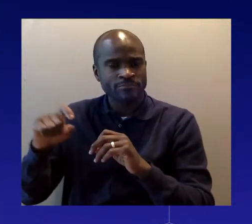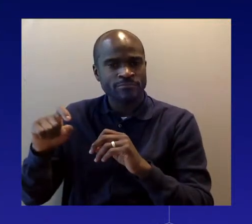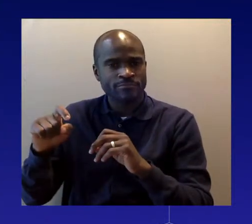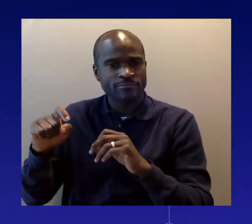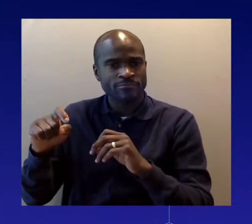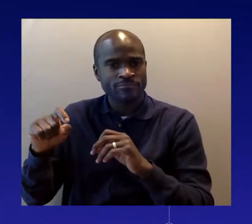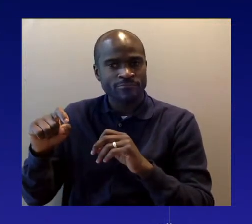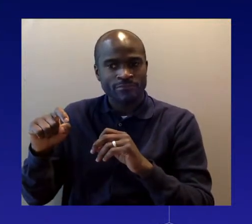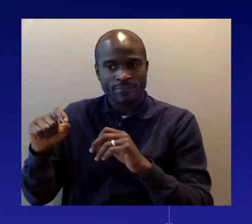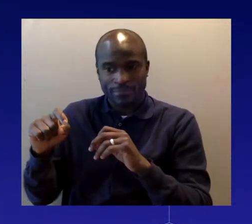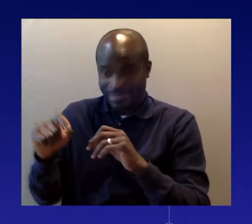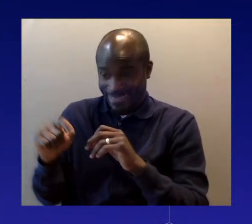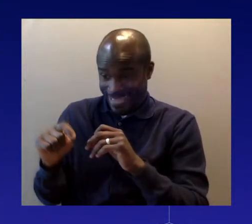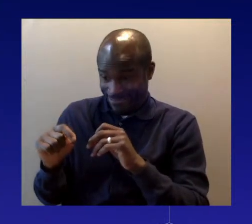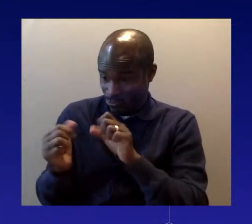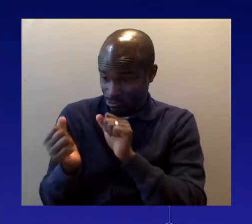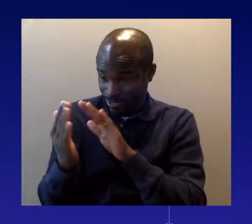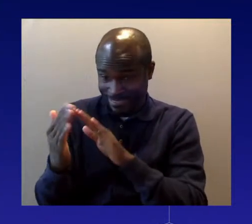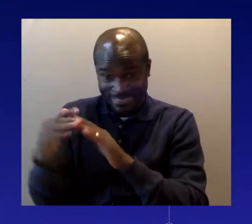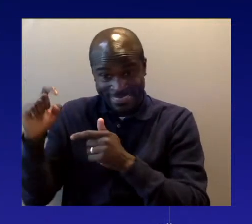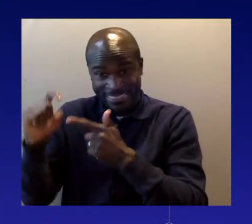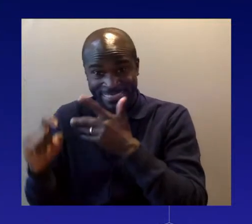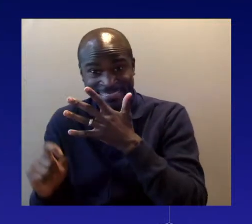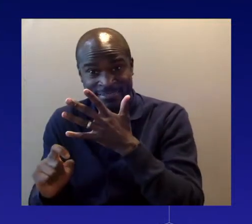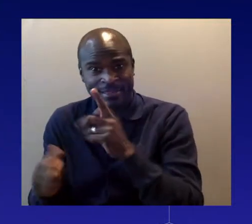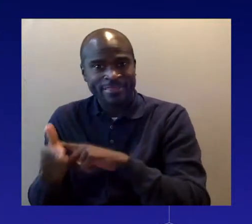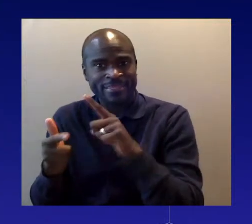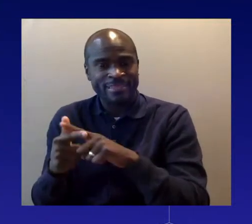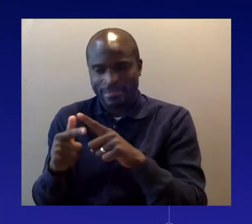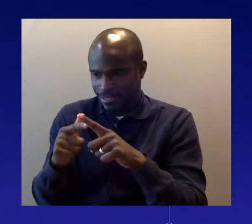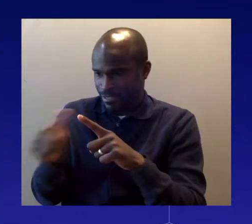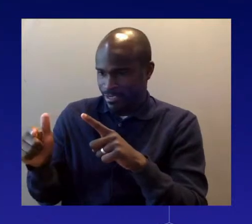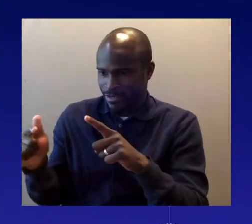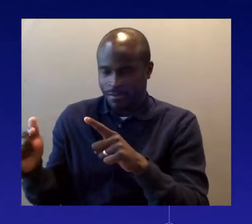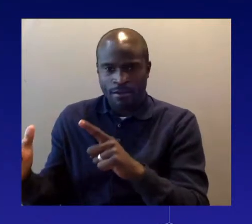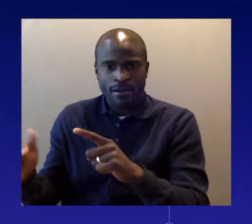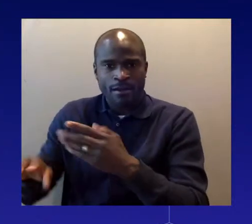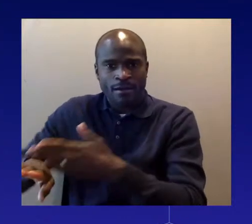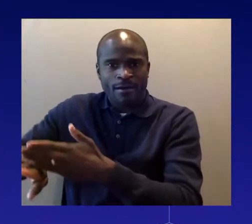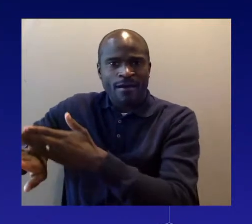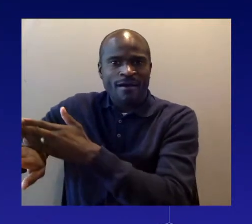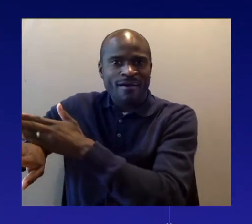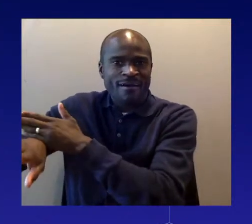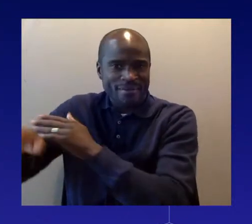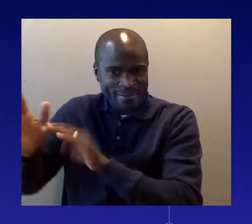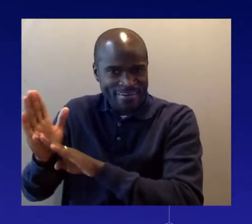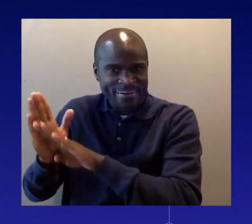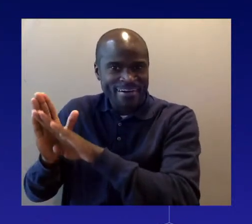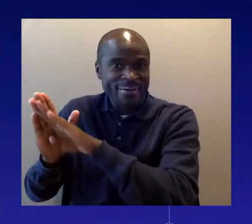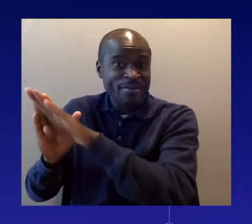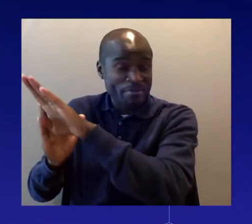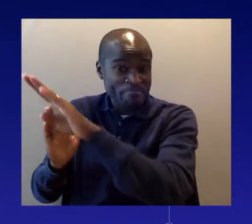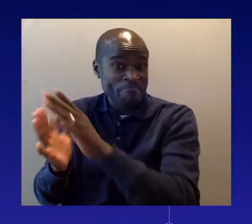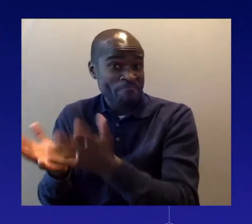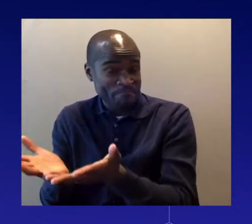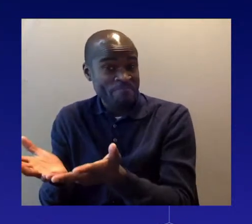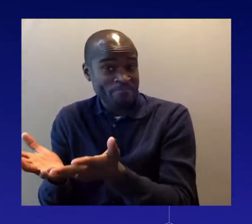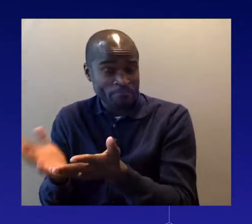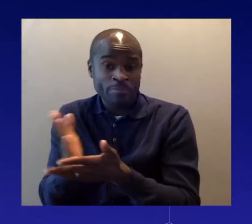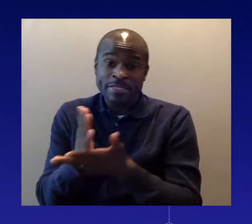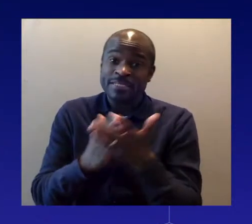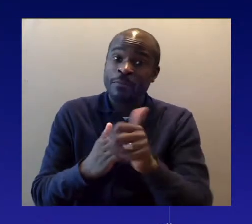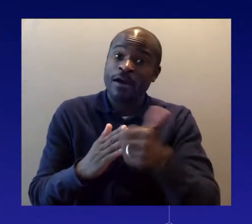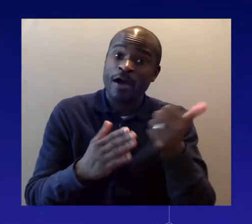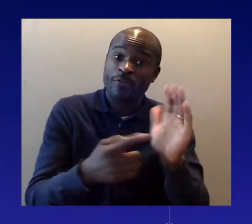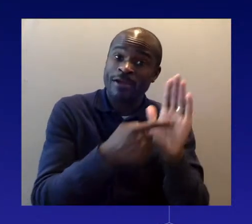health and better communities. Now, there are examples in the country. They're not talked about a lot, but we can aim